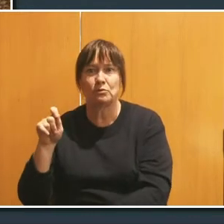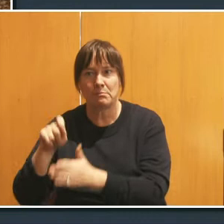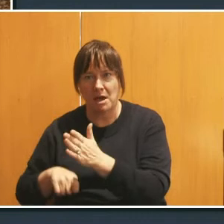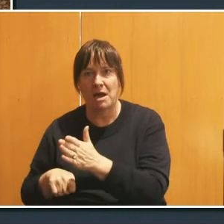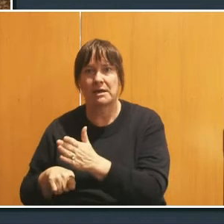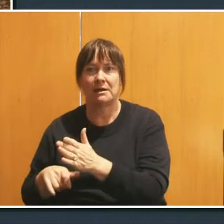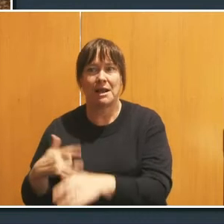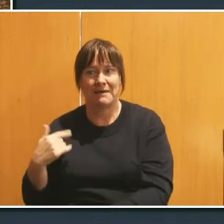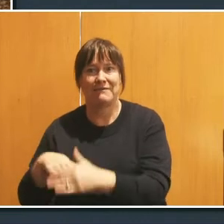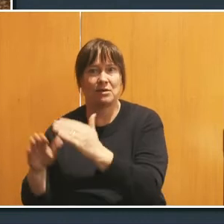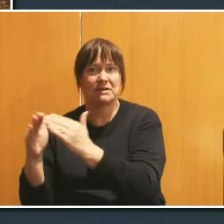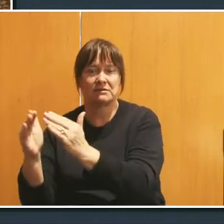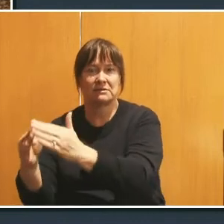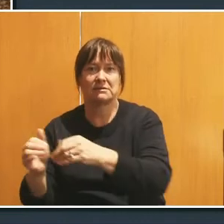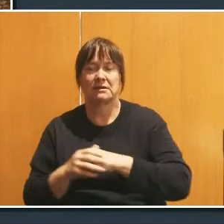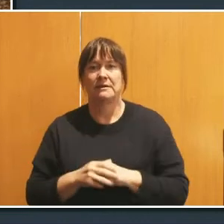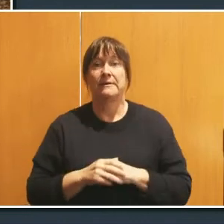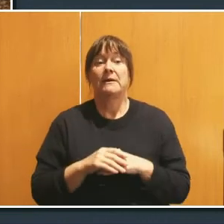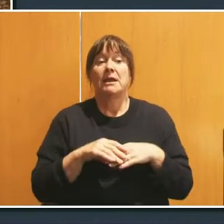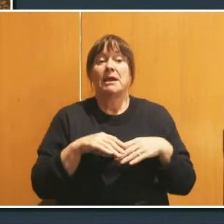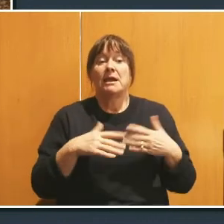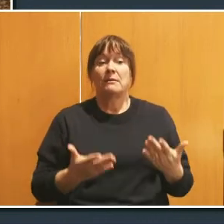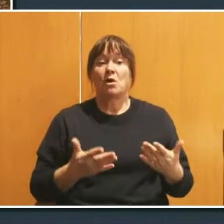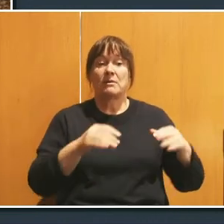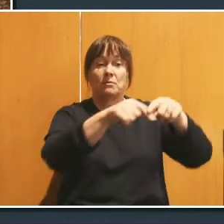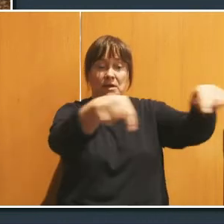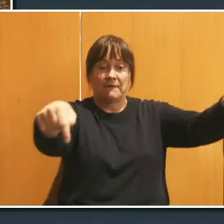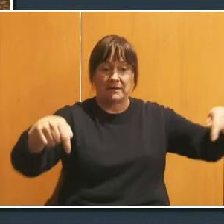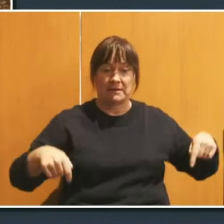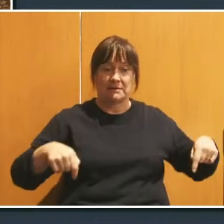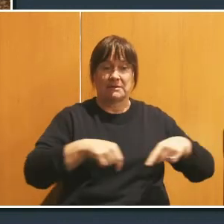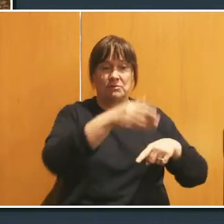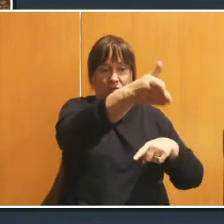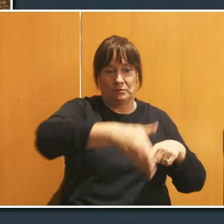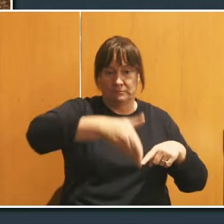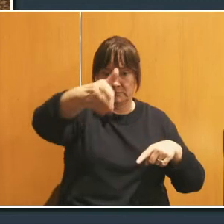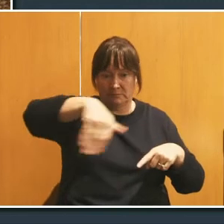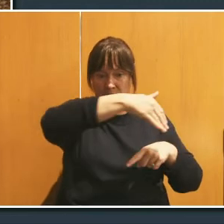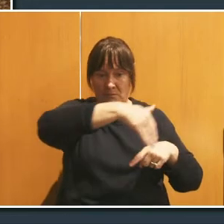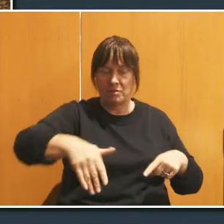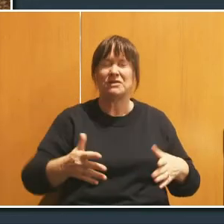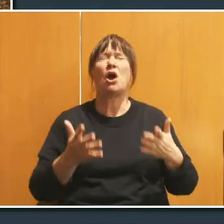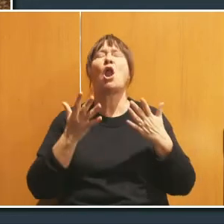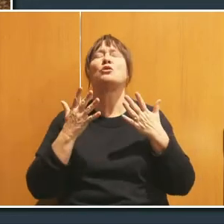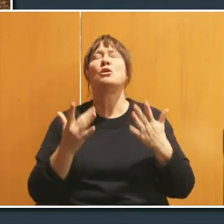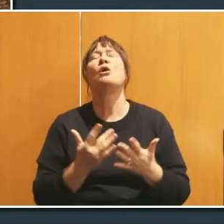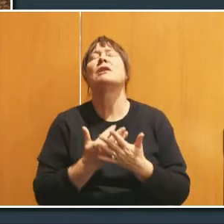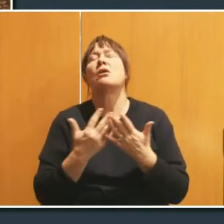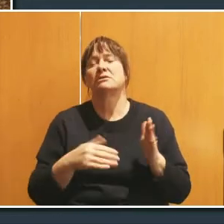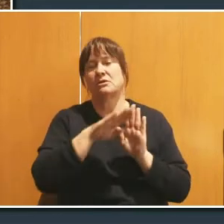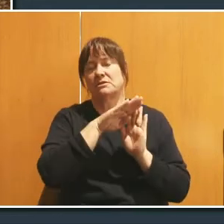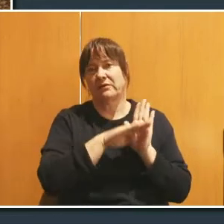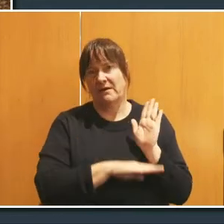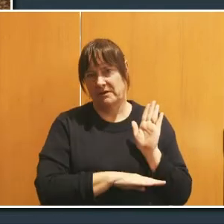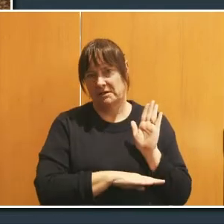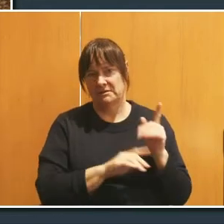At the moment, when we have a subdivision, there are an enormous number of covenants on those subdivisions, like in